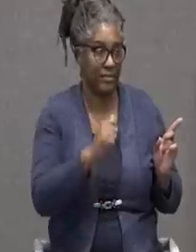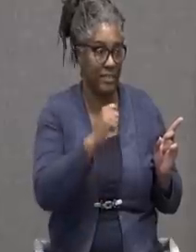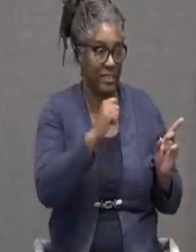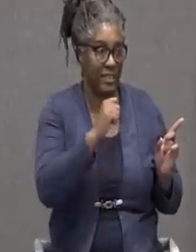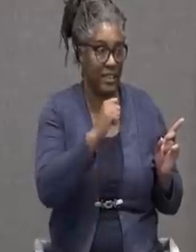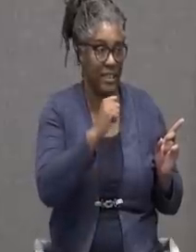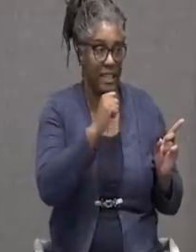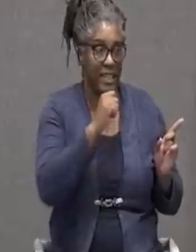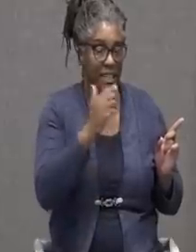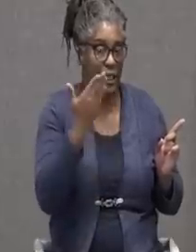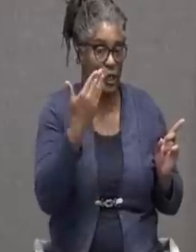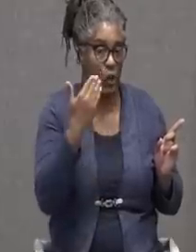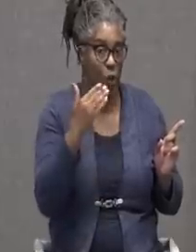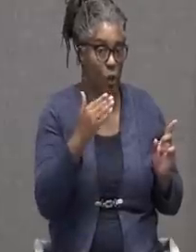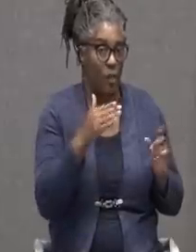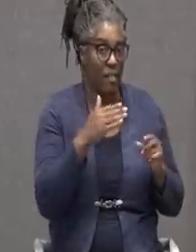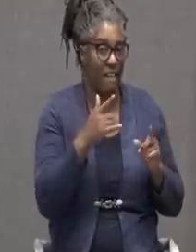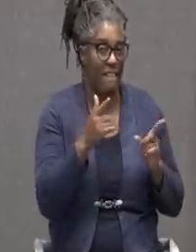blow.